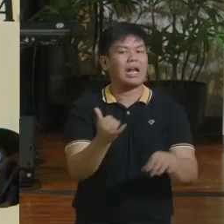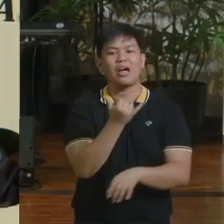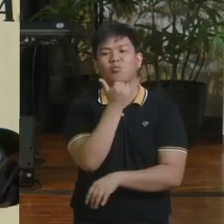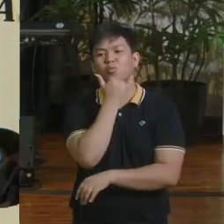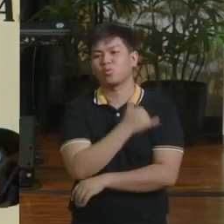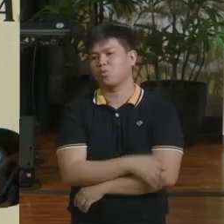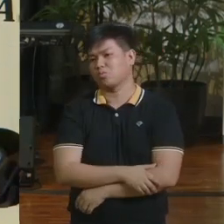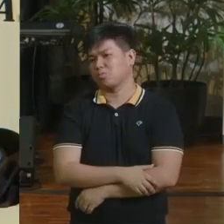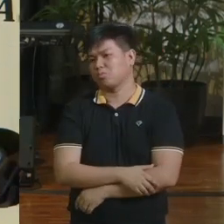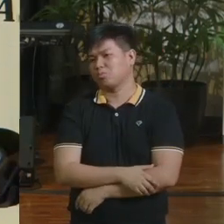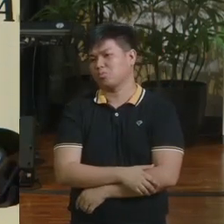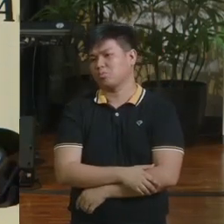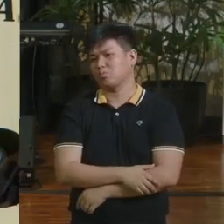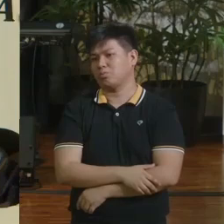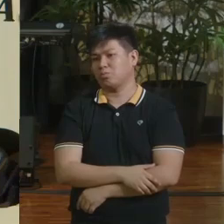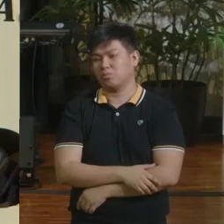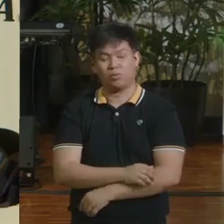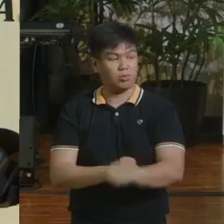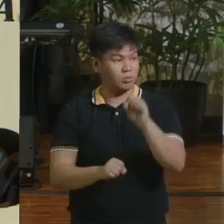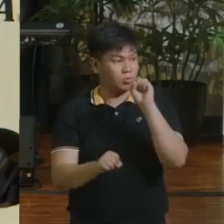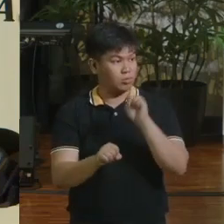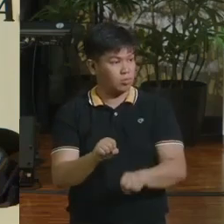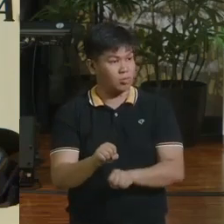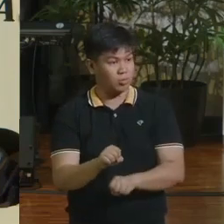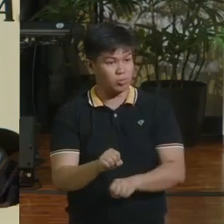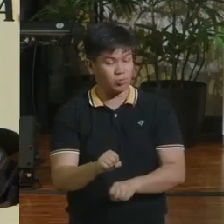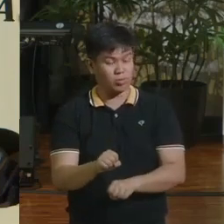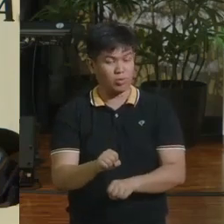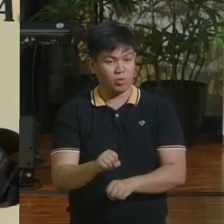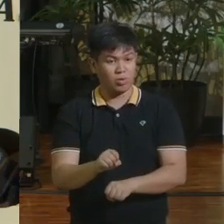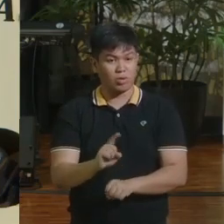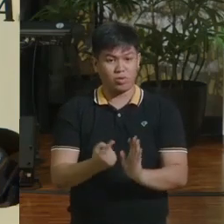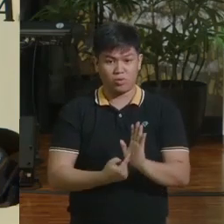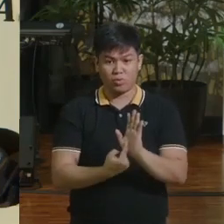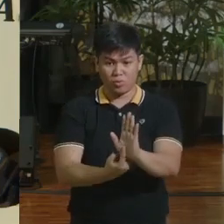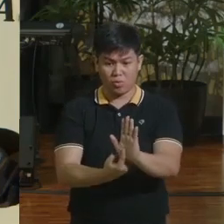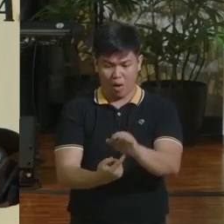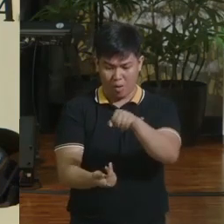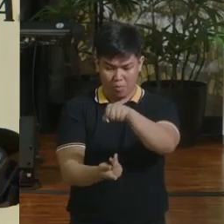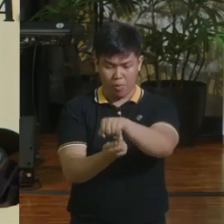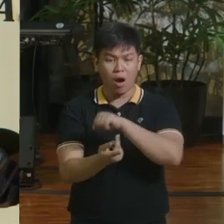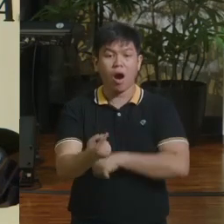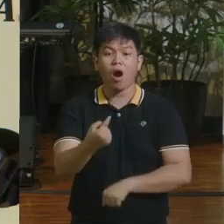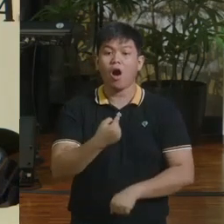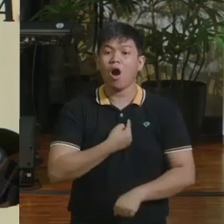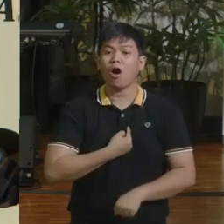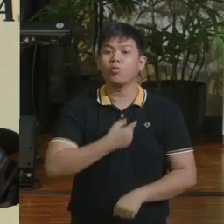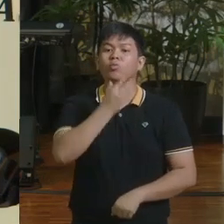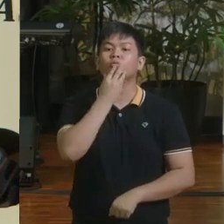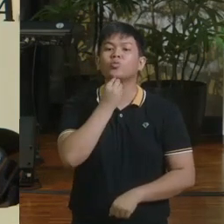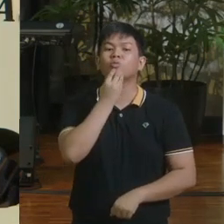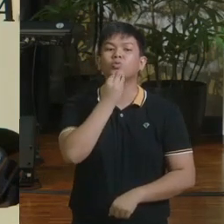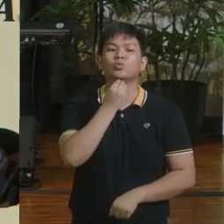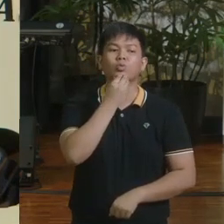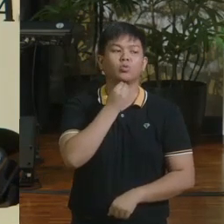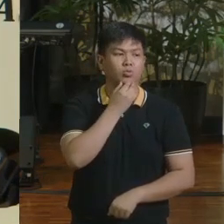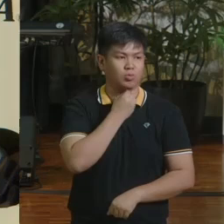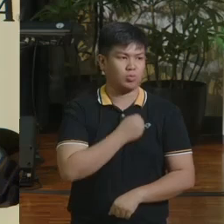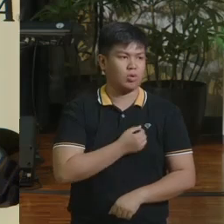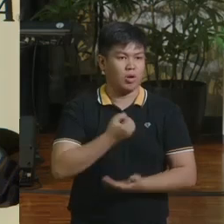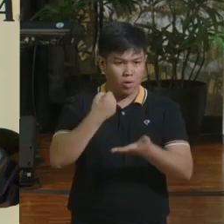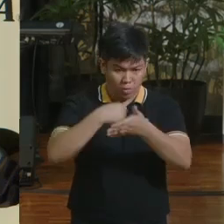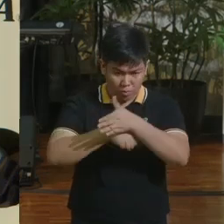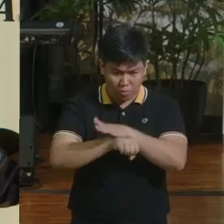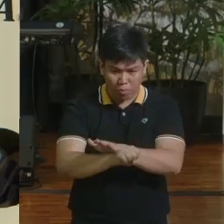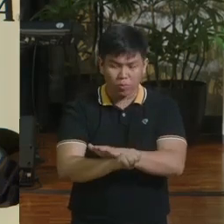Yan ang kanyang pinagmulan. Sa Acts 22:3, sinabi niya, I am a Jew, born in